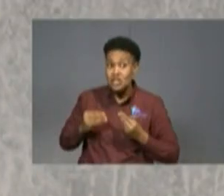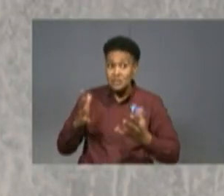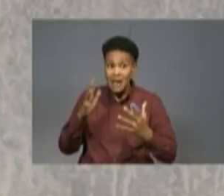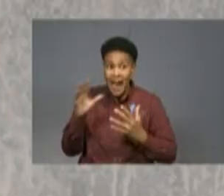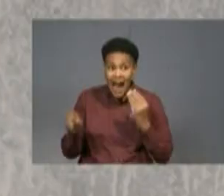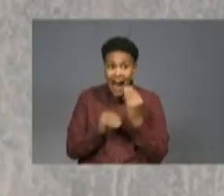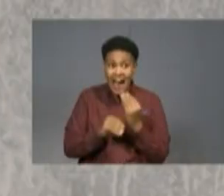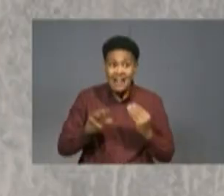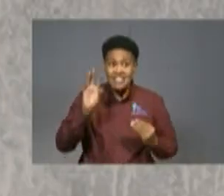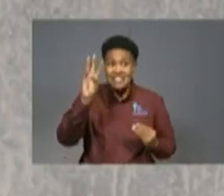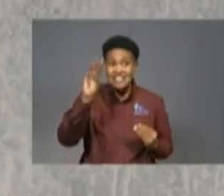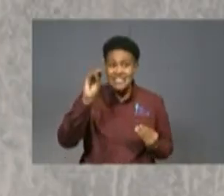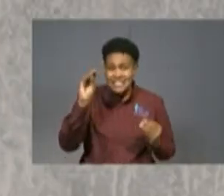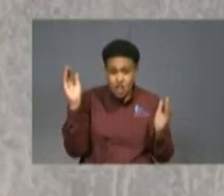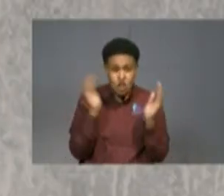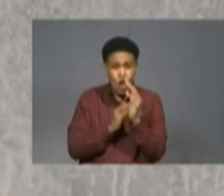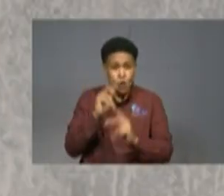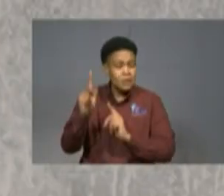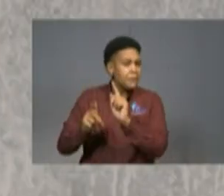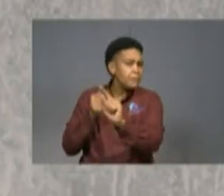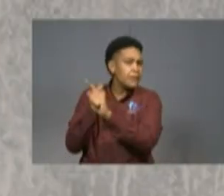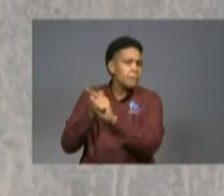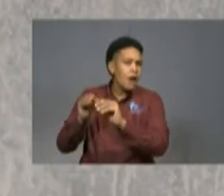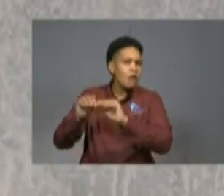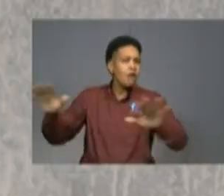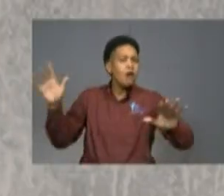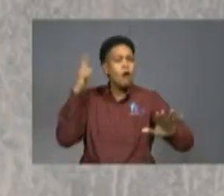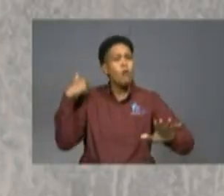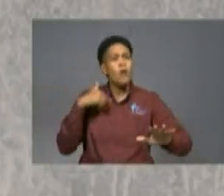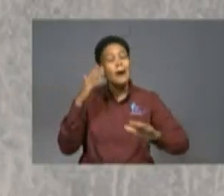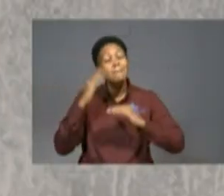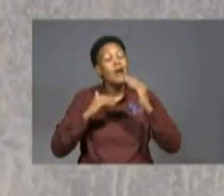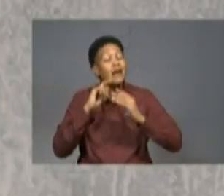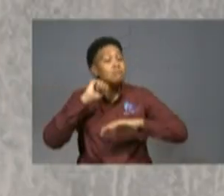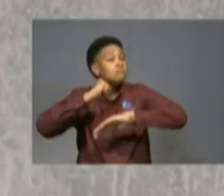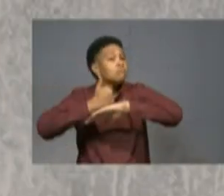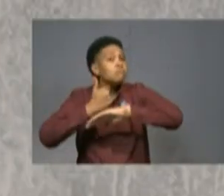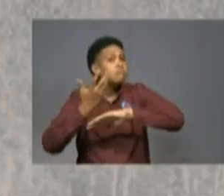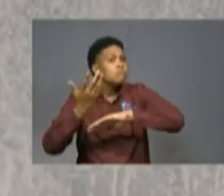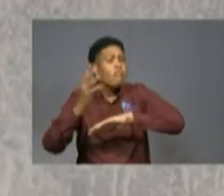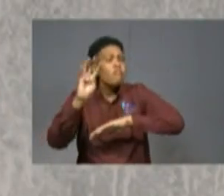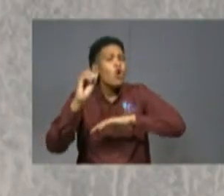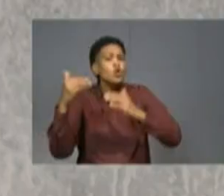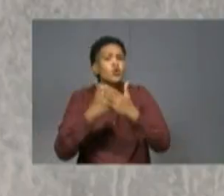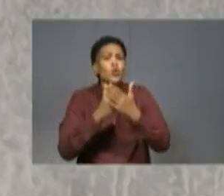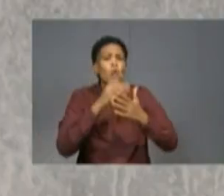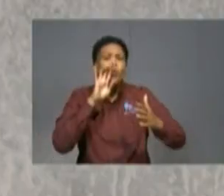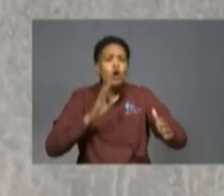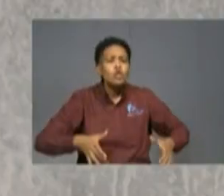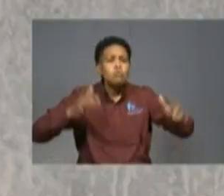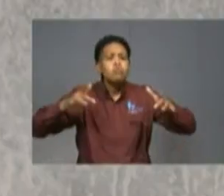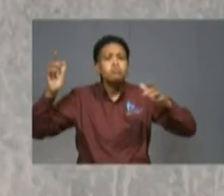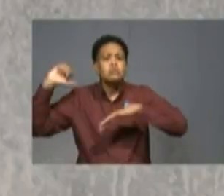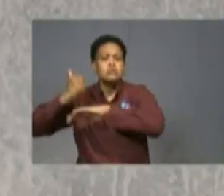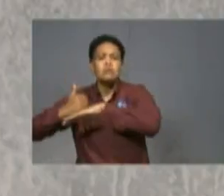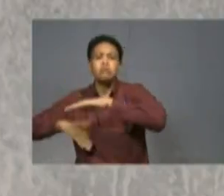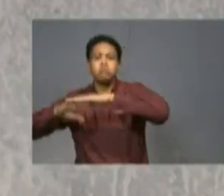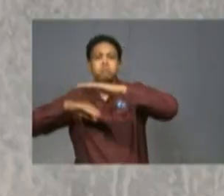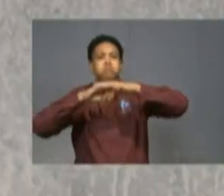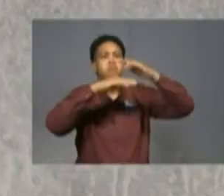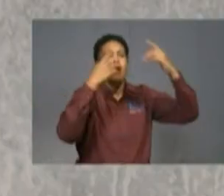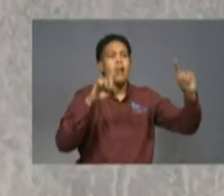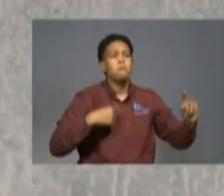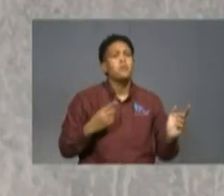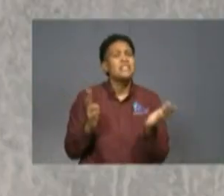additional 60,000 people. We plan to set up 40 new catchment tanks, and we have already signed the contract. I think it's